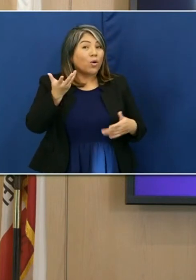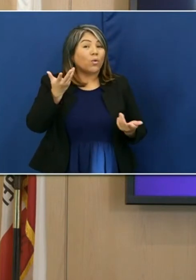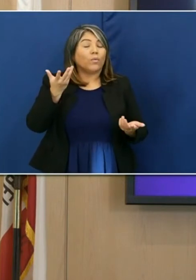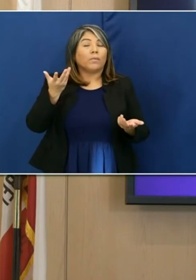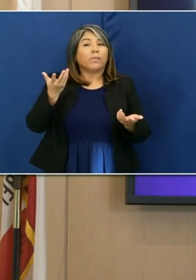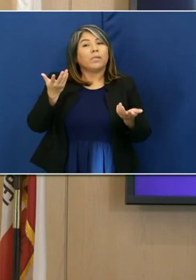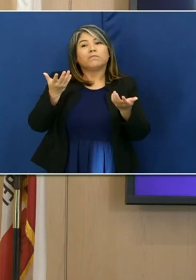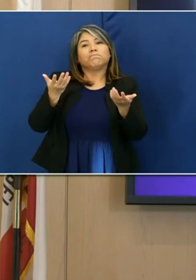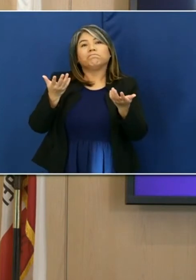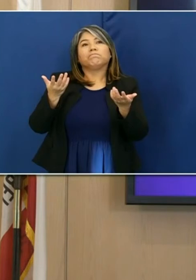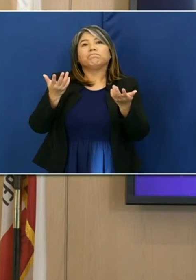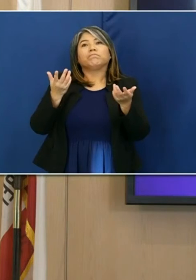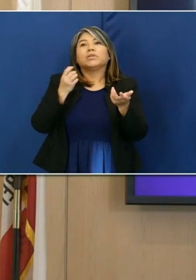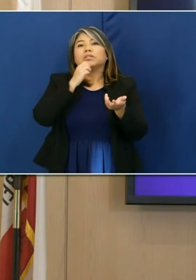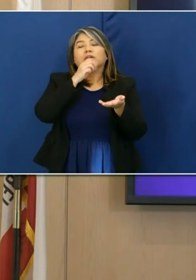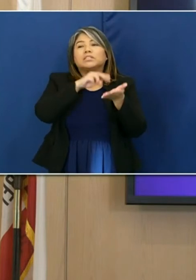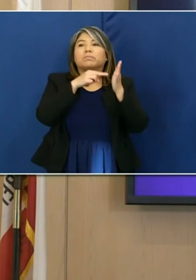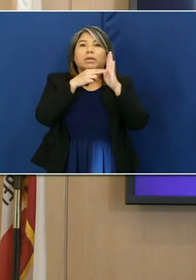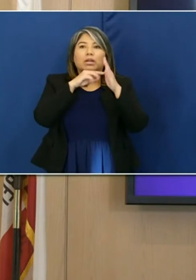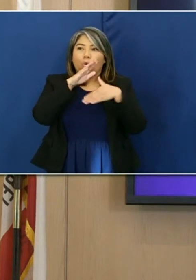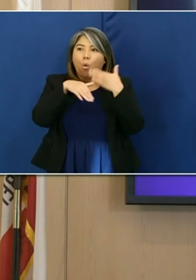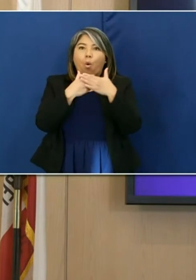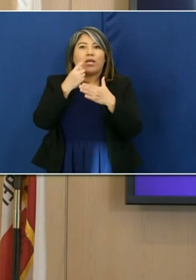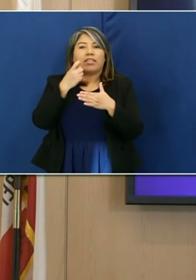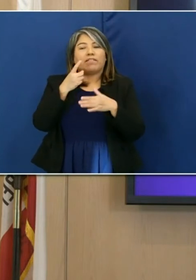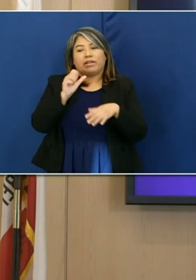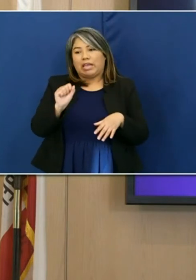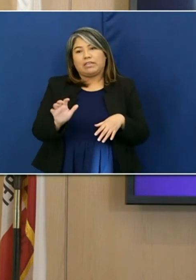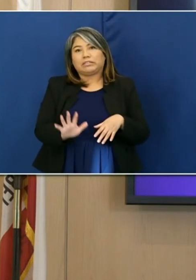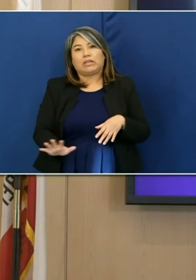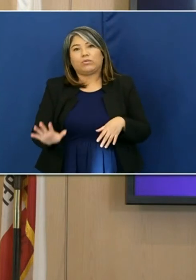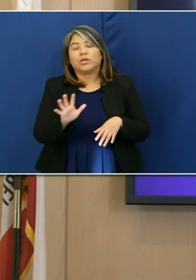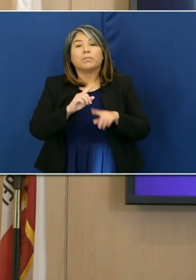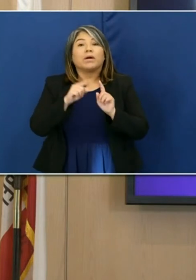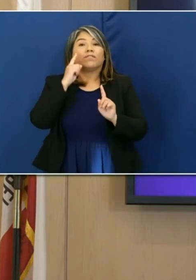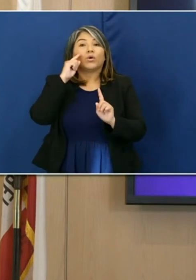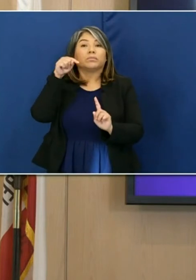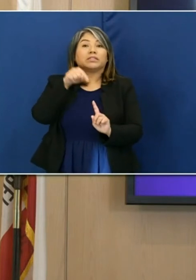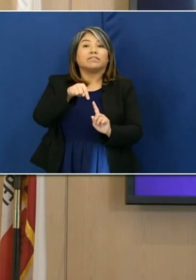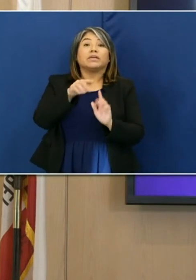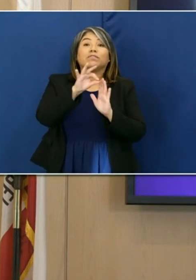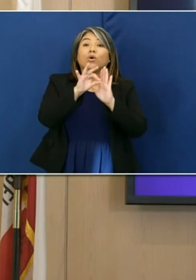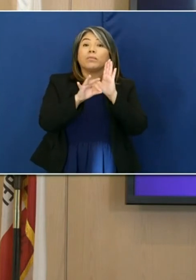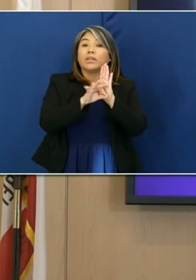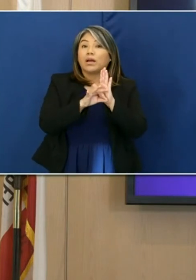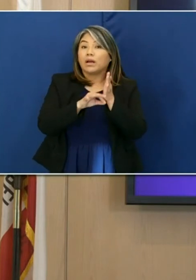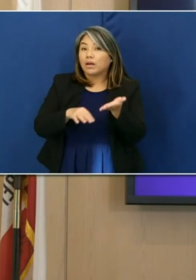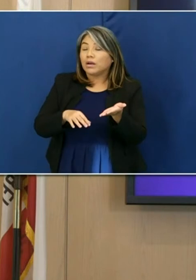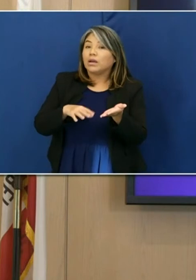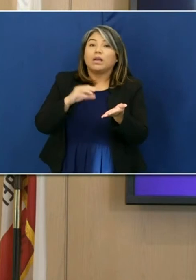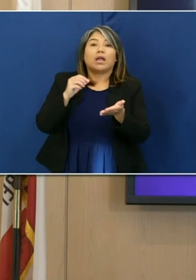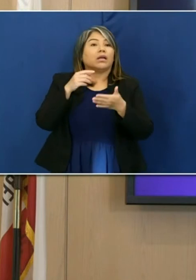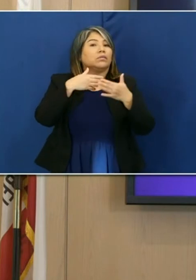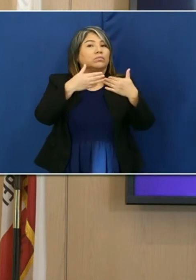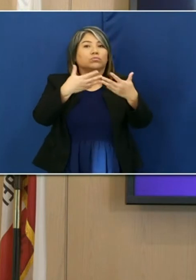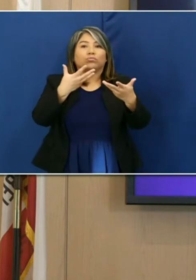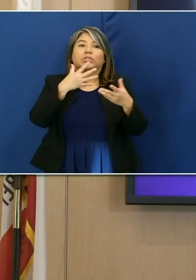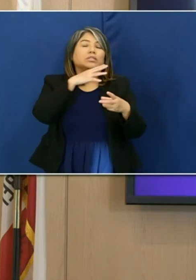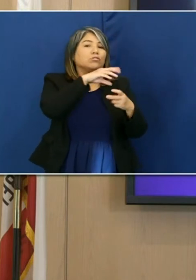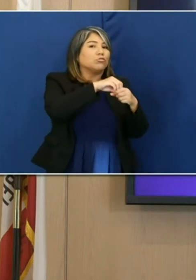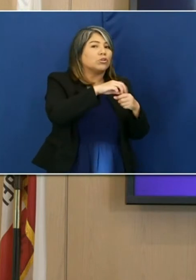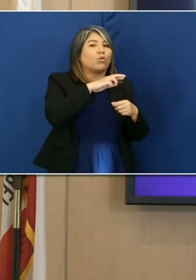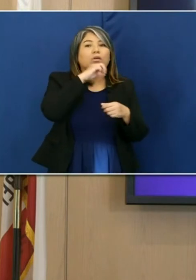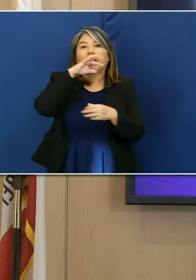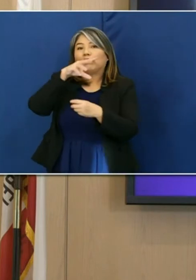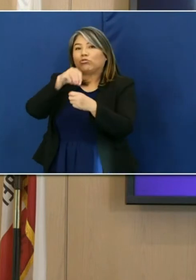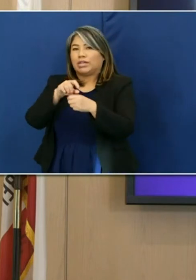it's not indicative of all 11 in the southern region. But for the specific formula and what's included and what's not